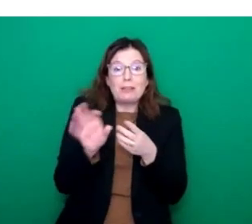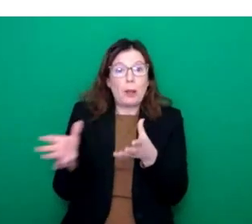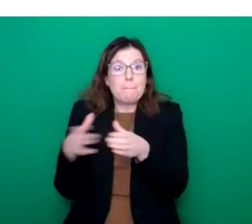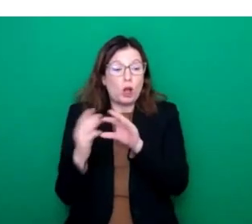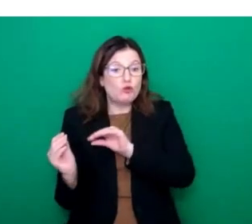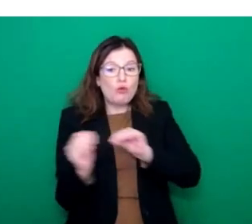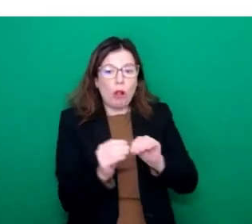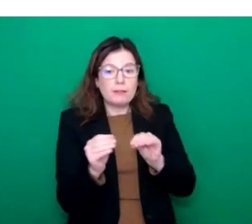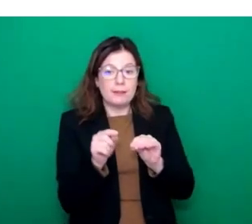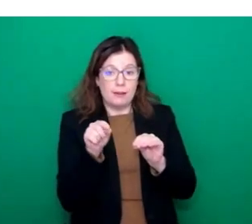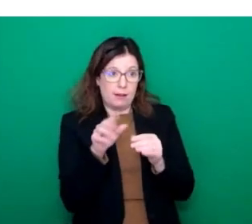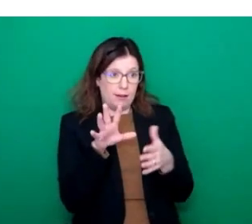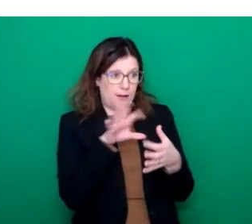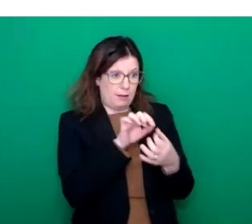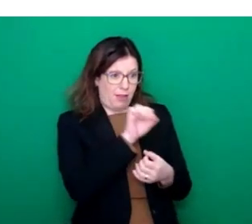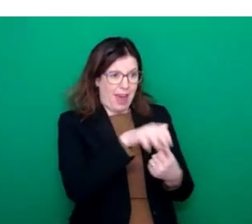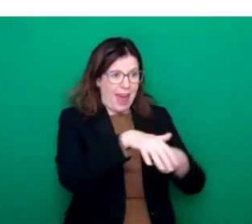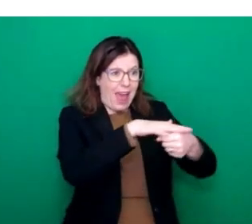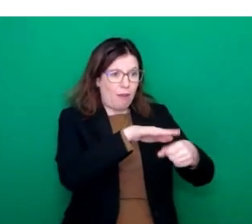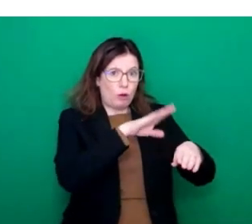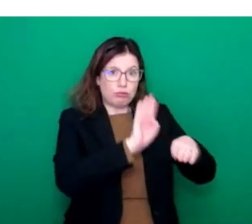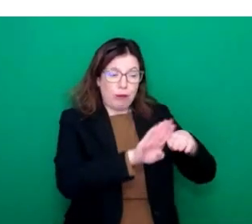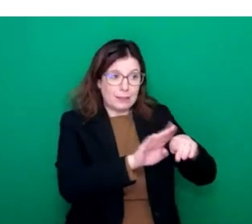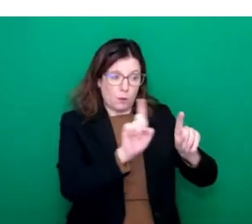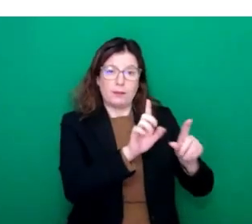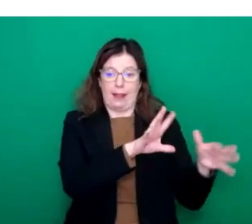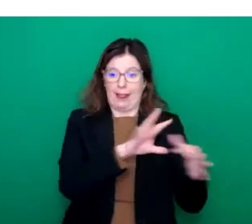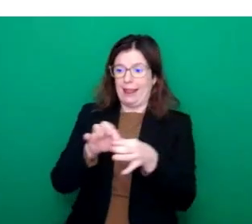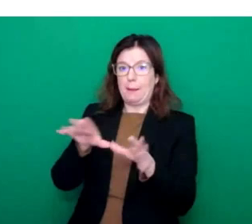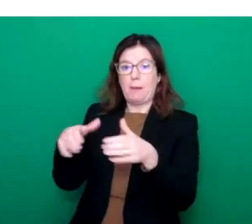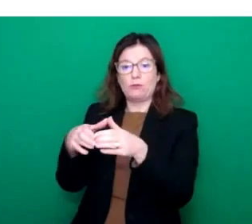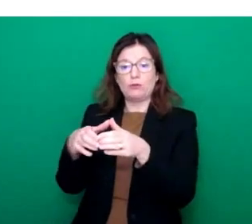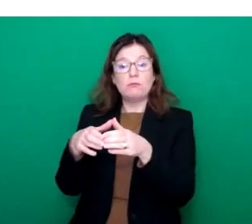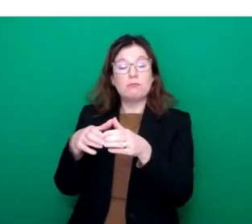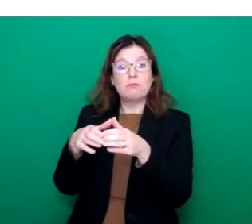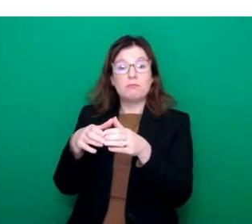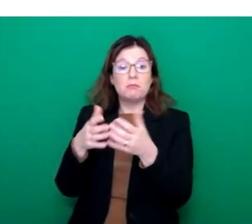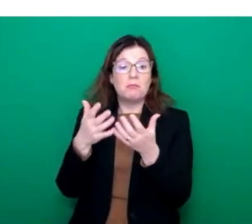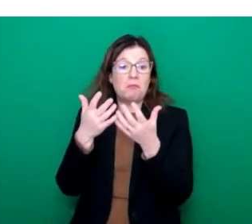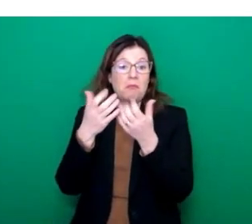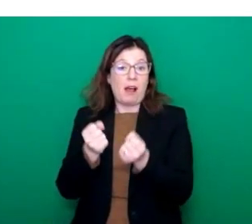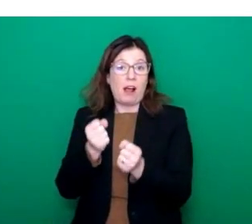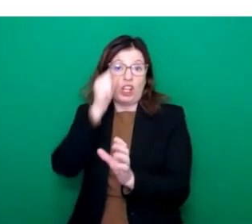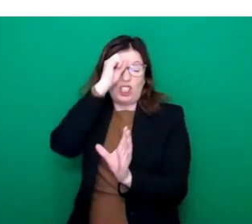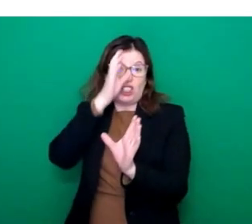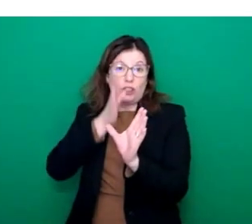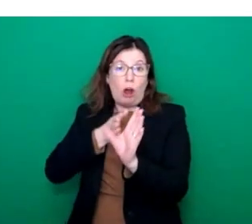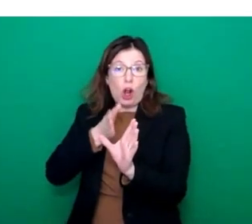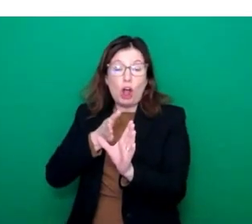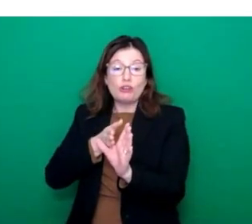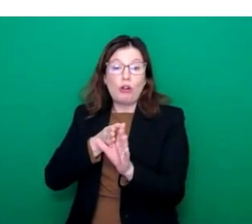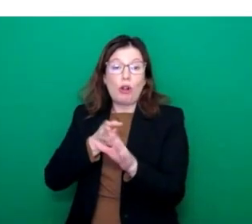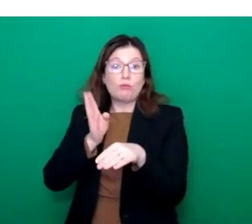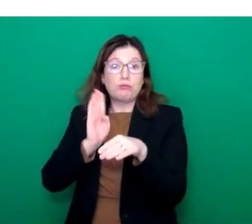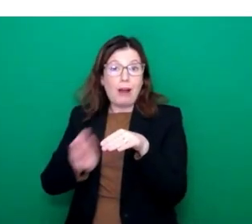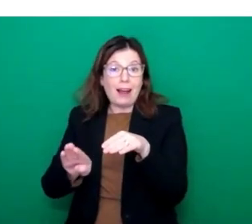are tailored to the area of practice. So there's modules in psychological practice